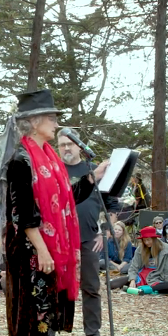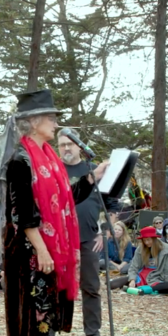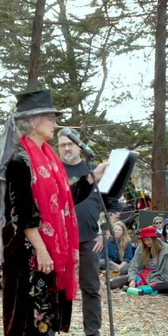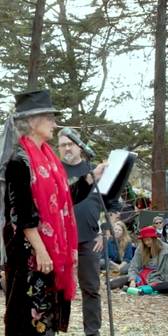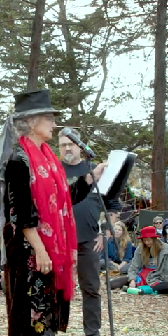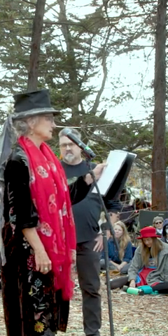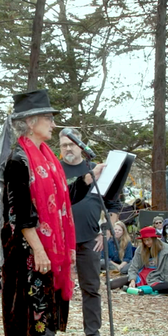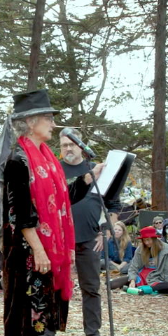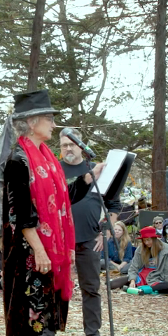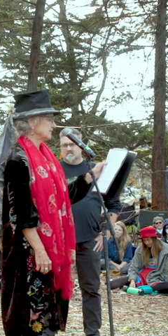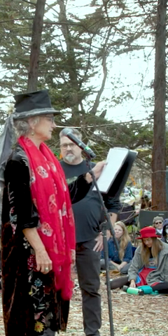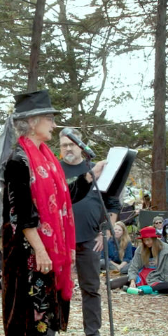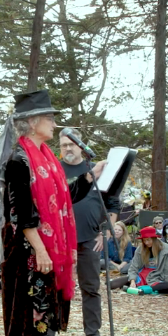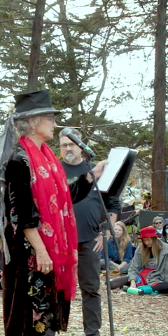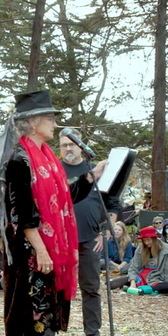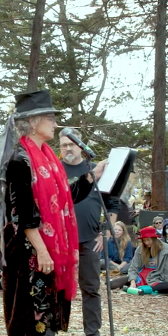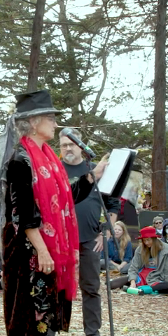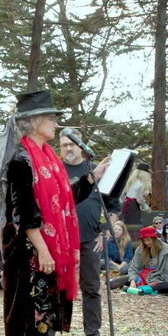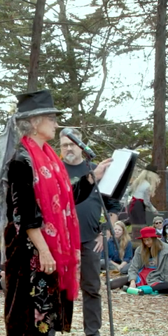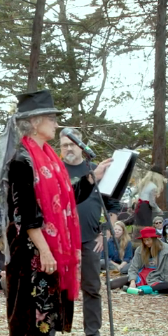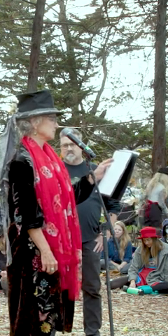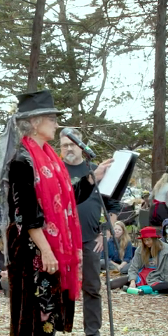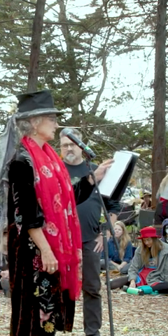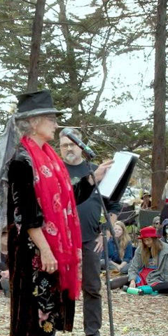Berglund. Ralph Henderson.